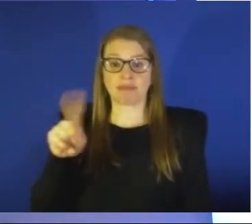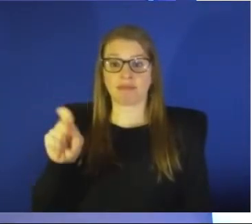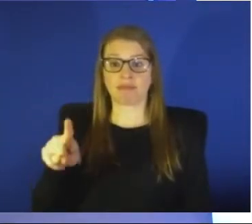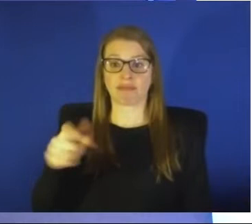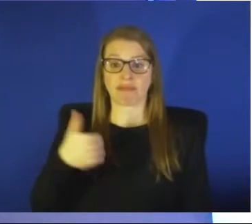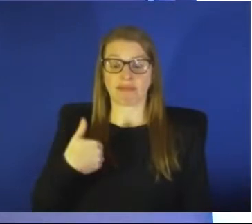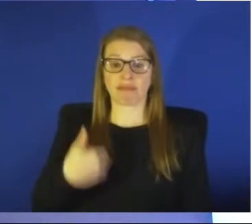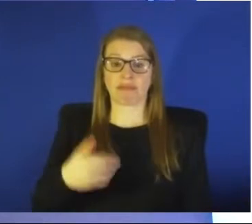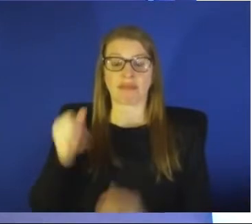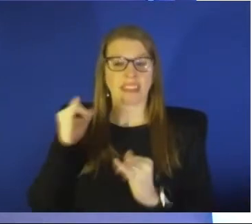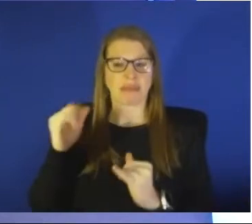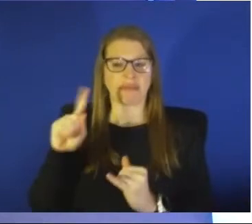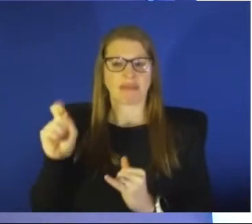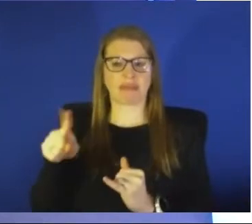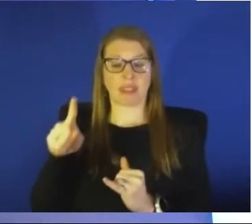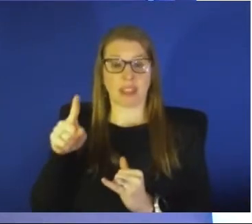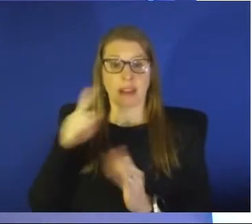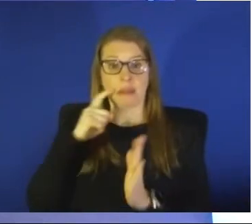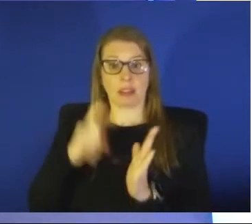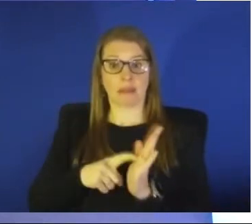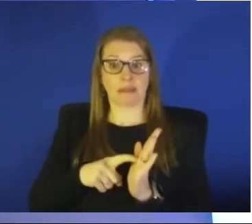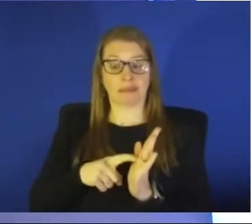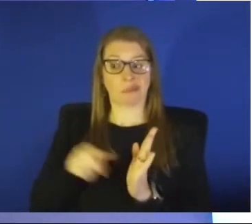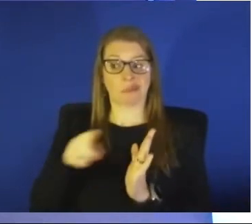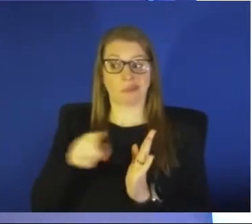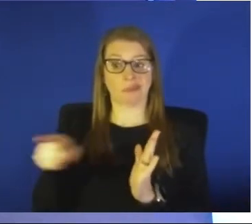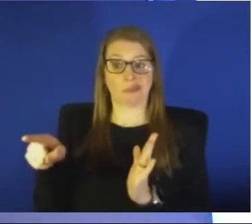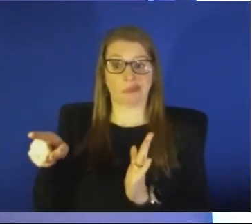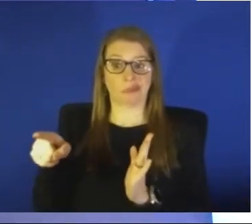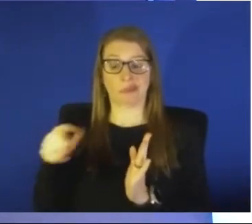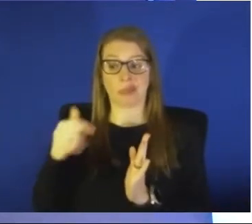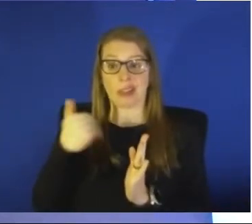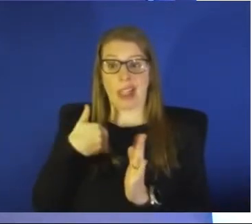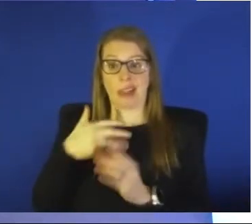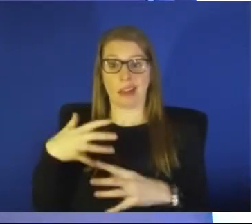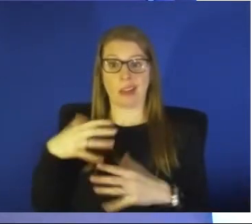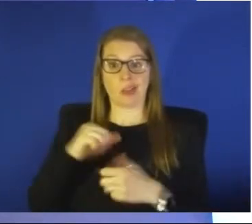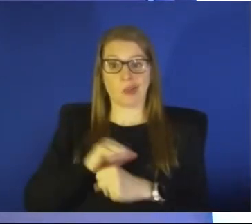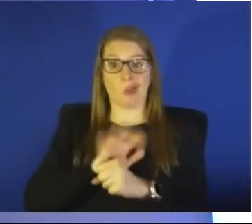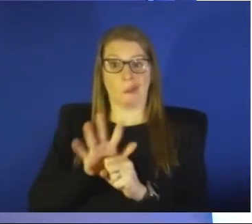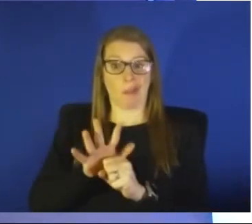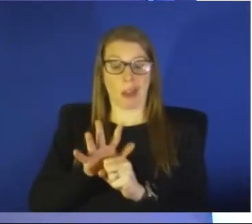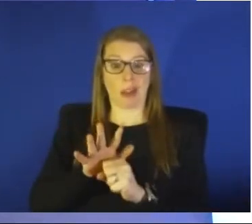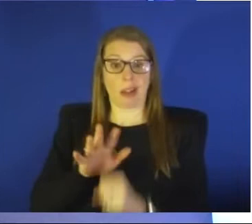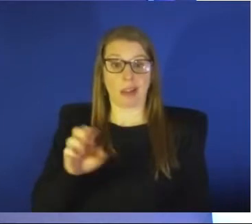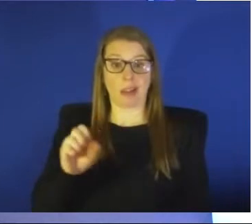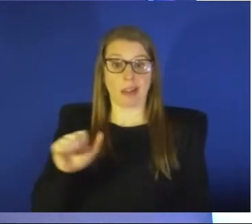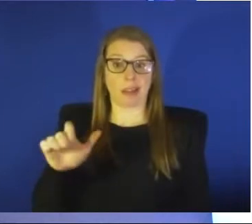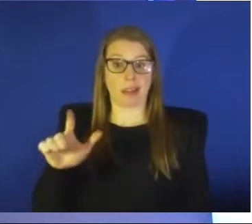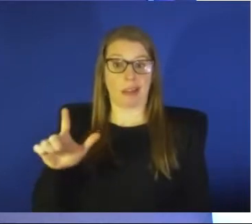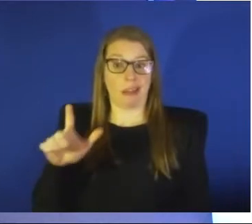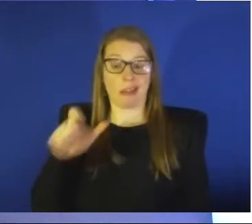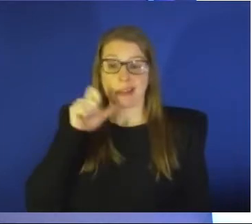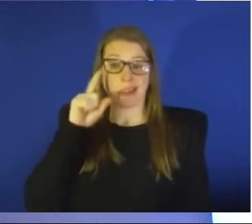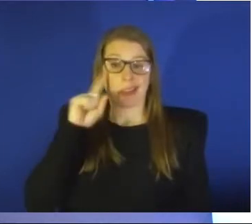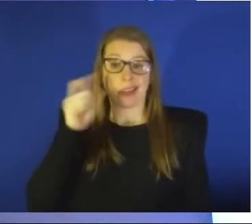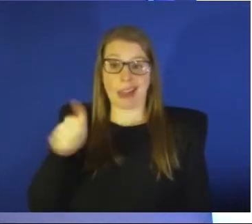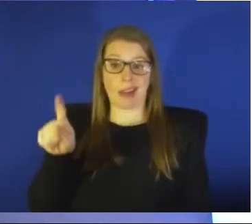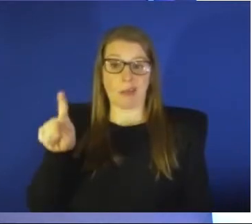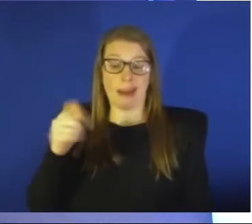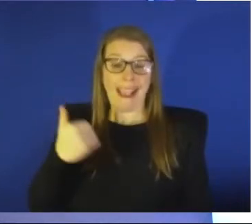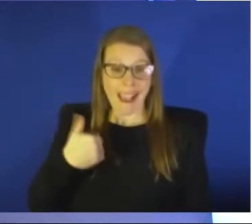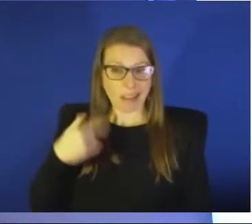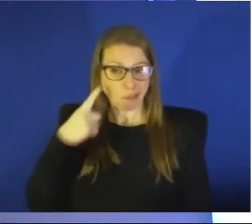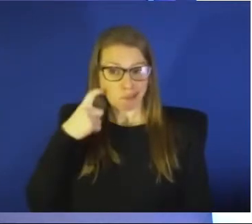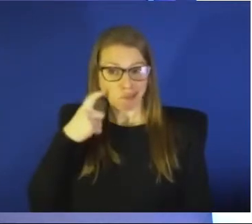if anyone in your house has ever had COVID? I'm paraphrasing. Yeah. Cell doesn't think that anyone in their house has had it. Yeah.